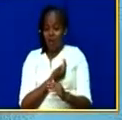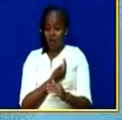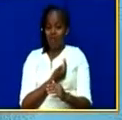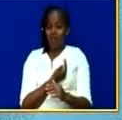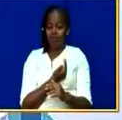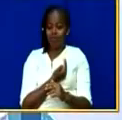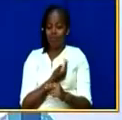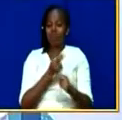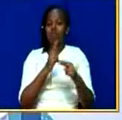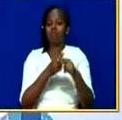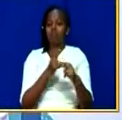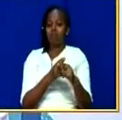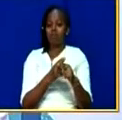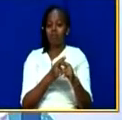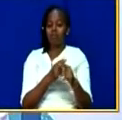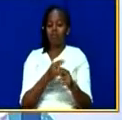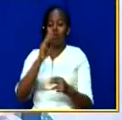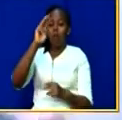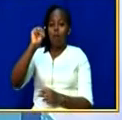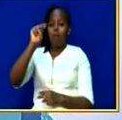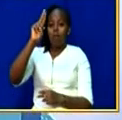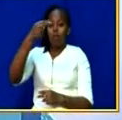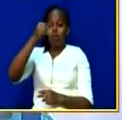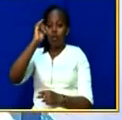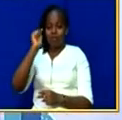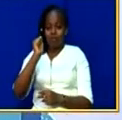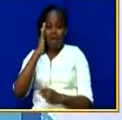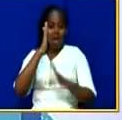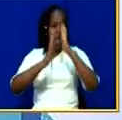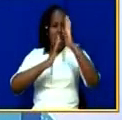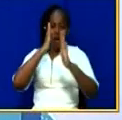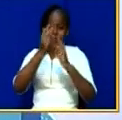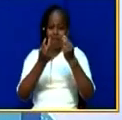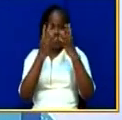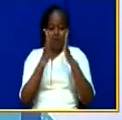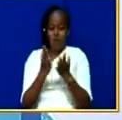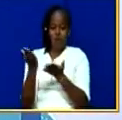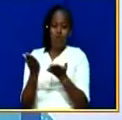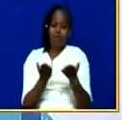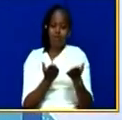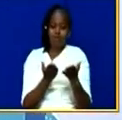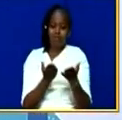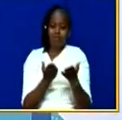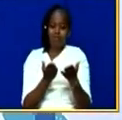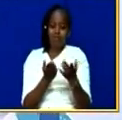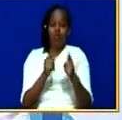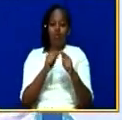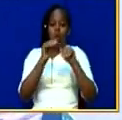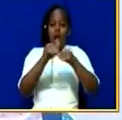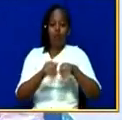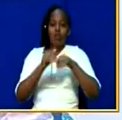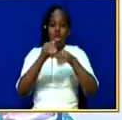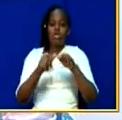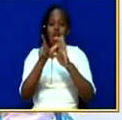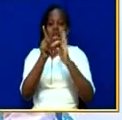than Teacher Moher. Hello, viewer. Welcome to Agriculture